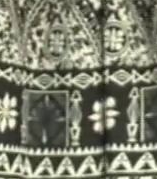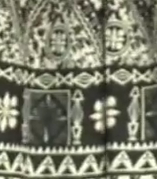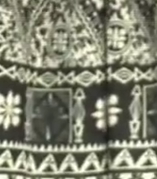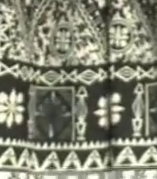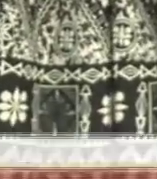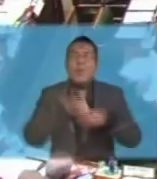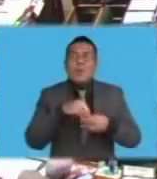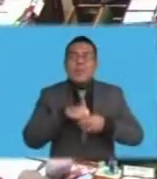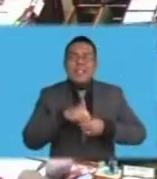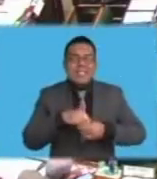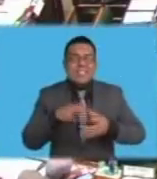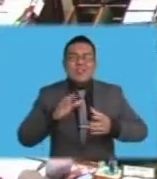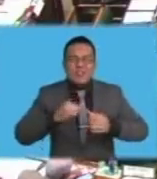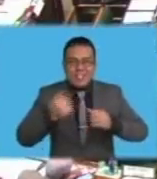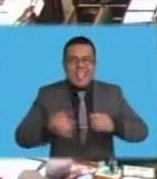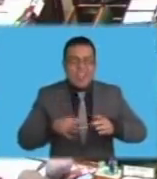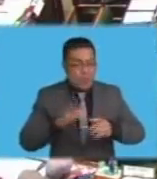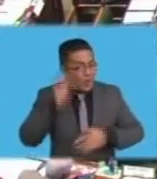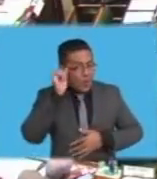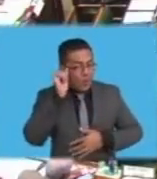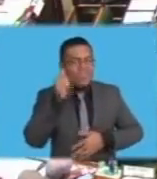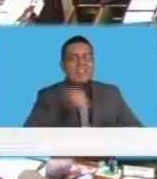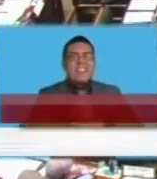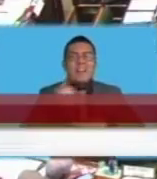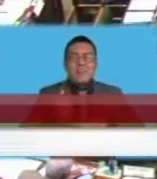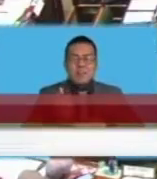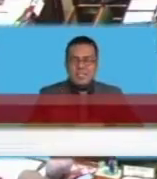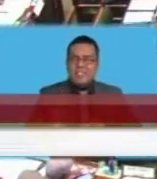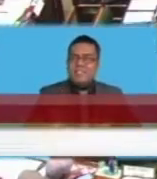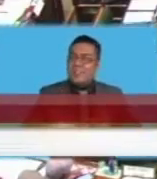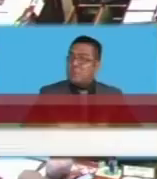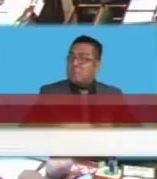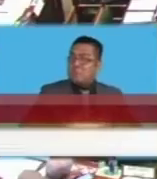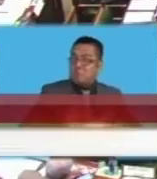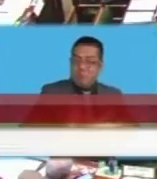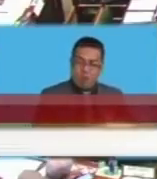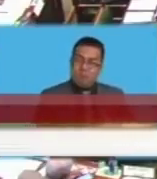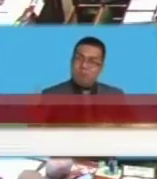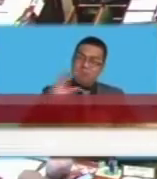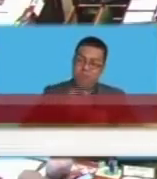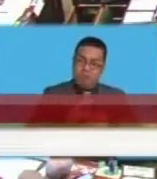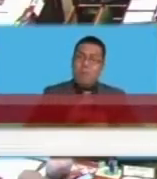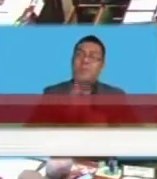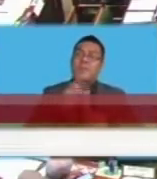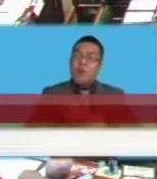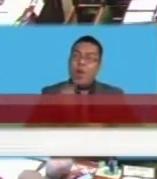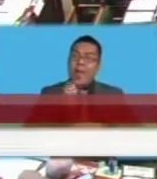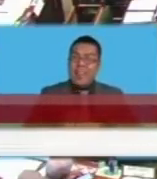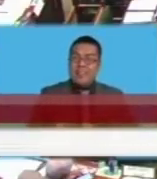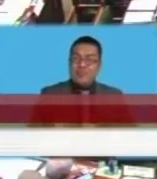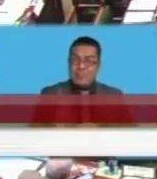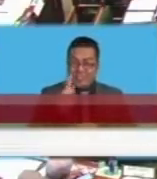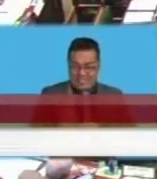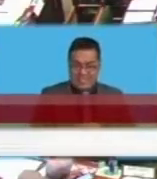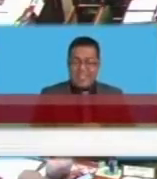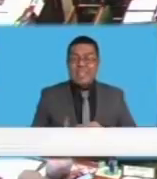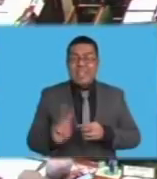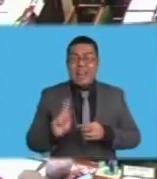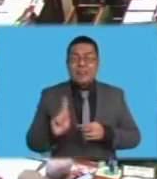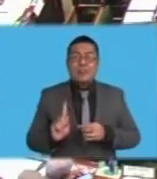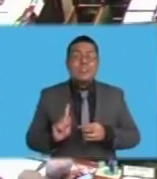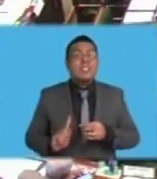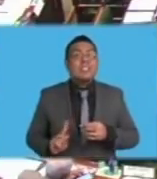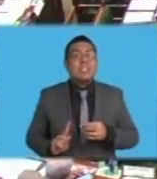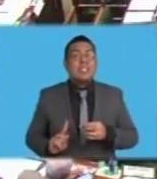shares. The government currently subsidises electricity costs for those people or households that earn less than